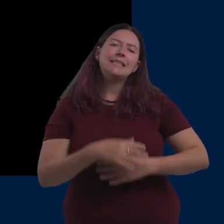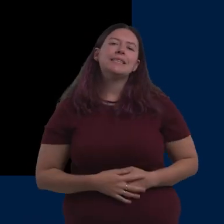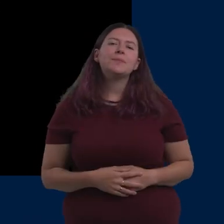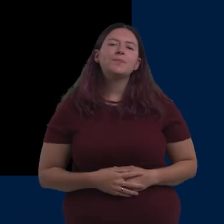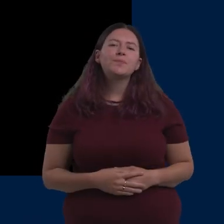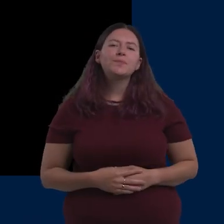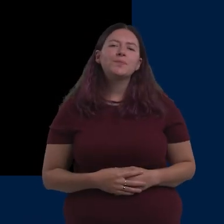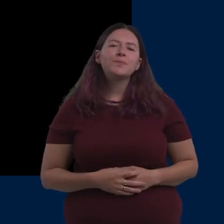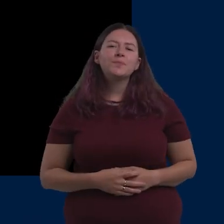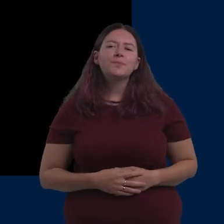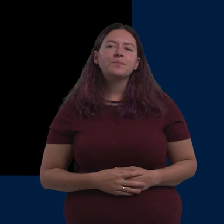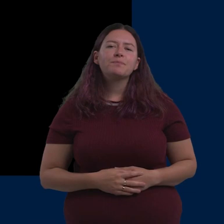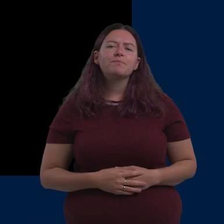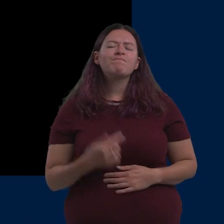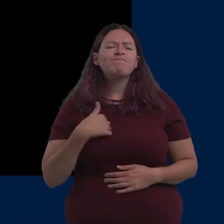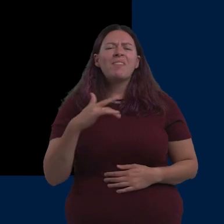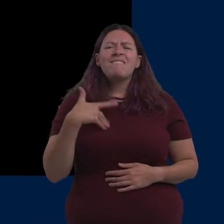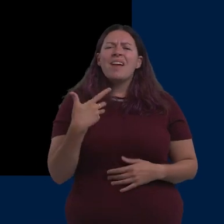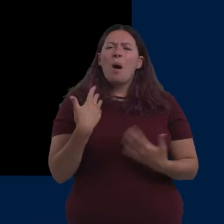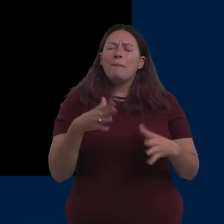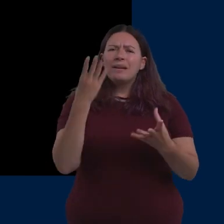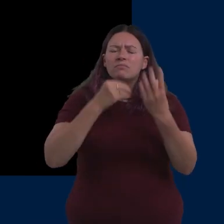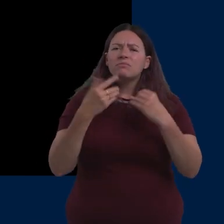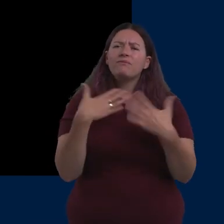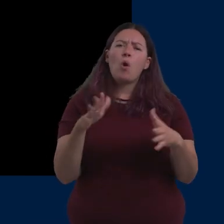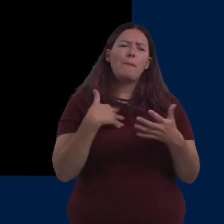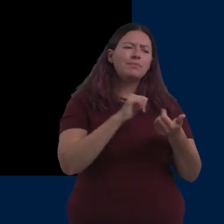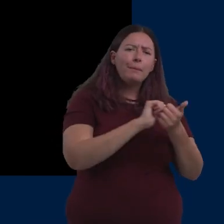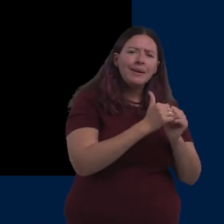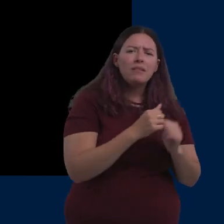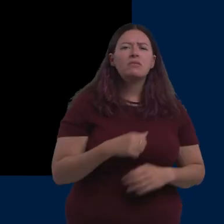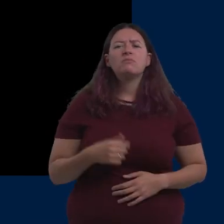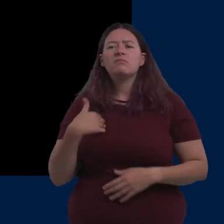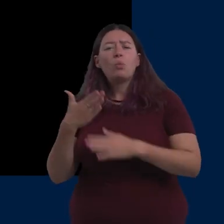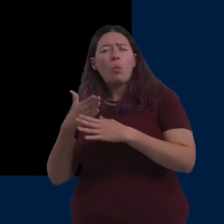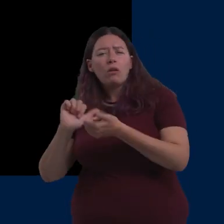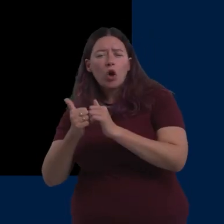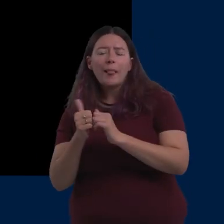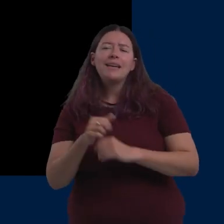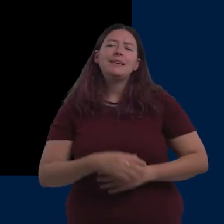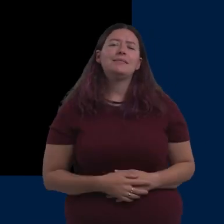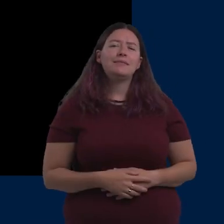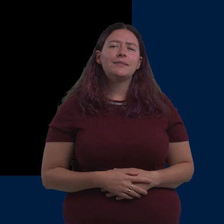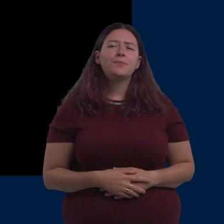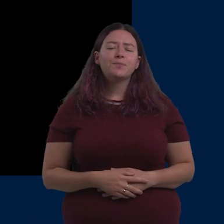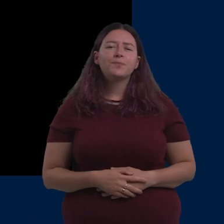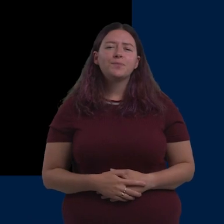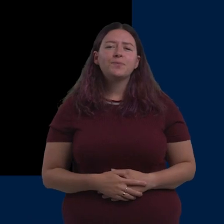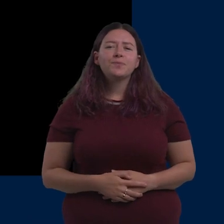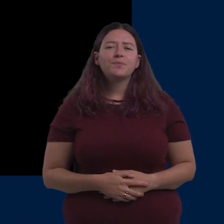extracurricular activities. In particular, I felt that I learned a great deal from my peers and